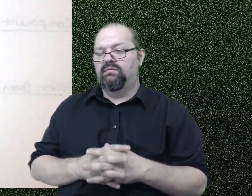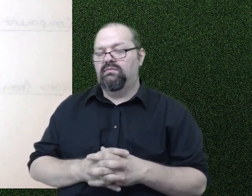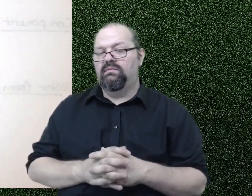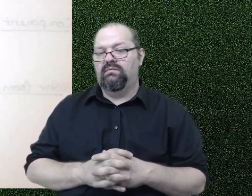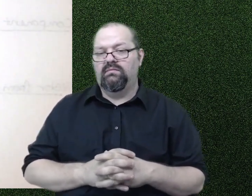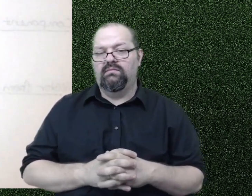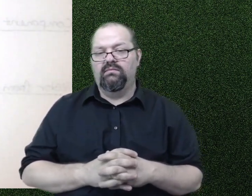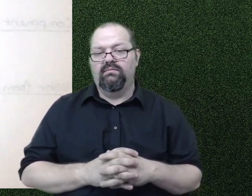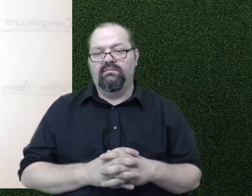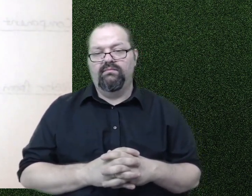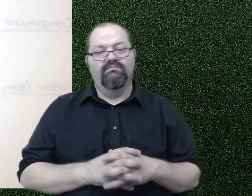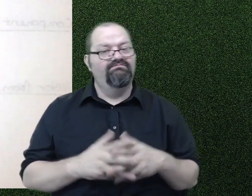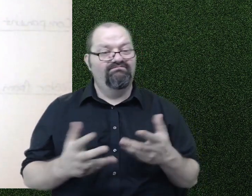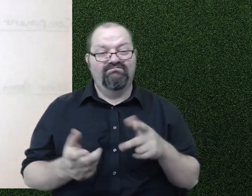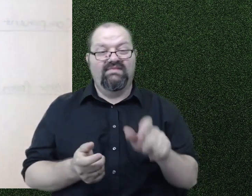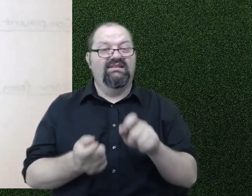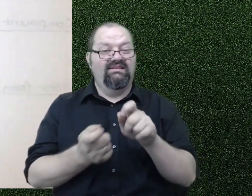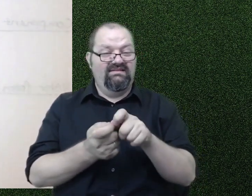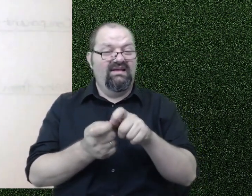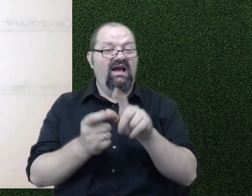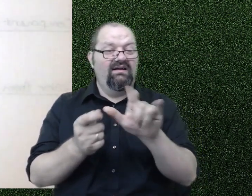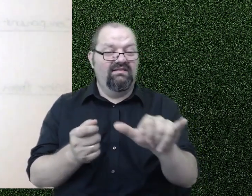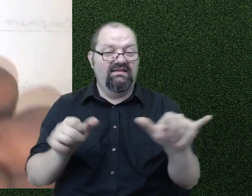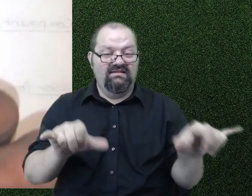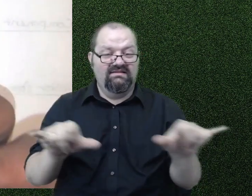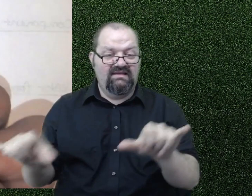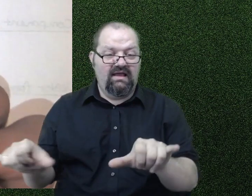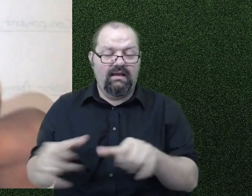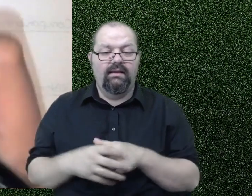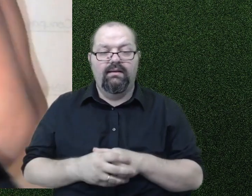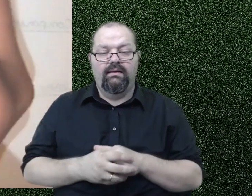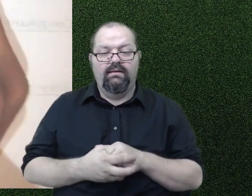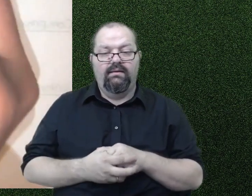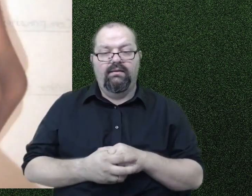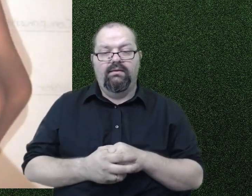It's, of course, exactly the same.